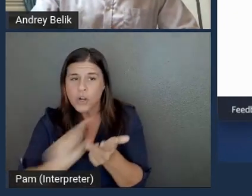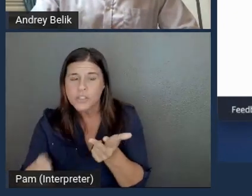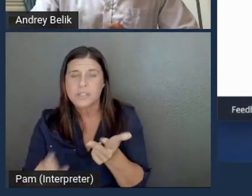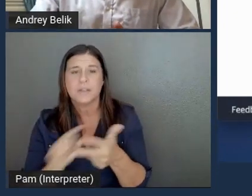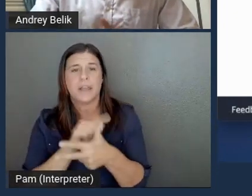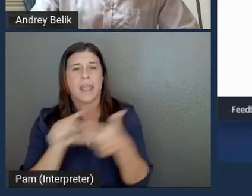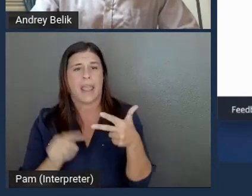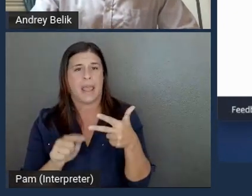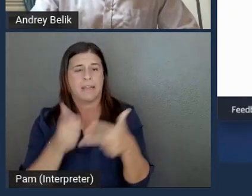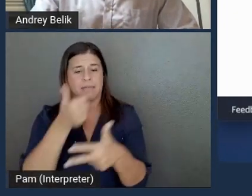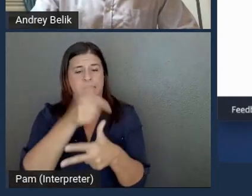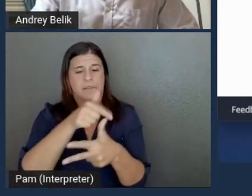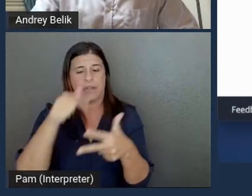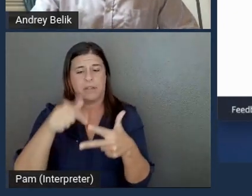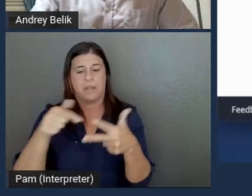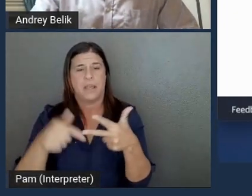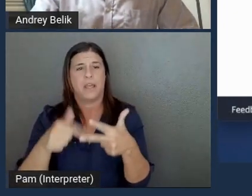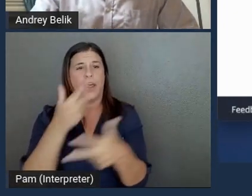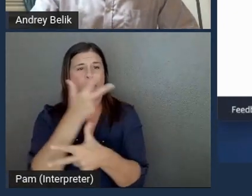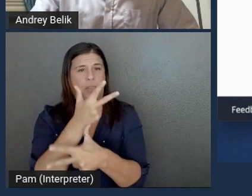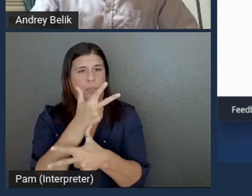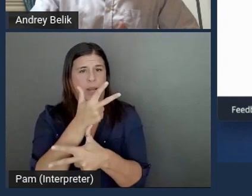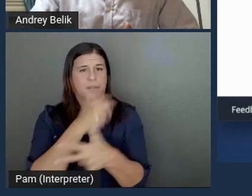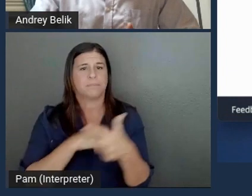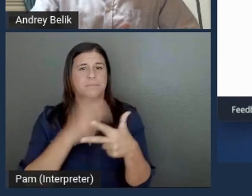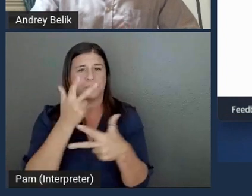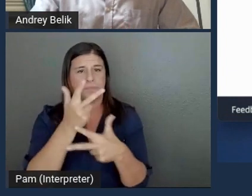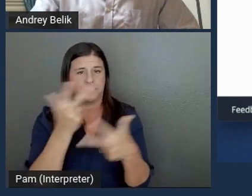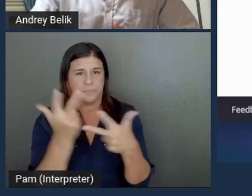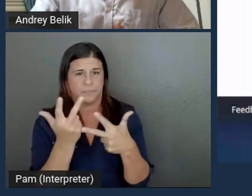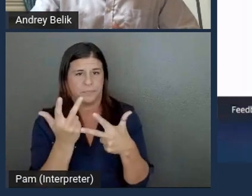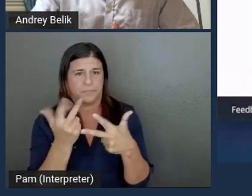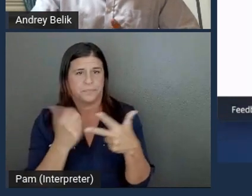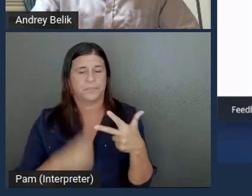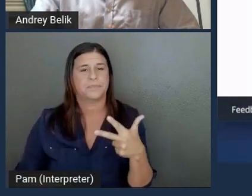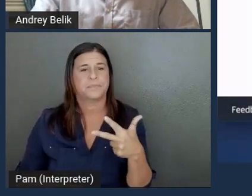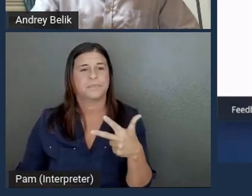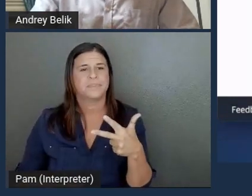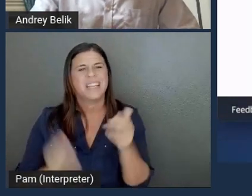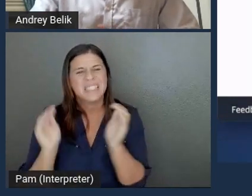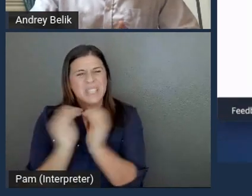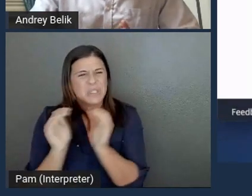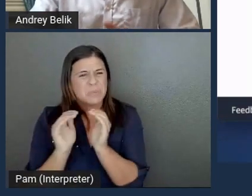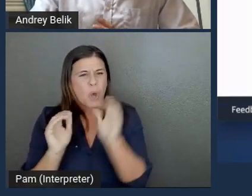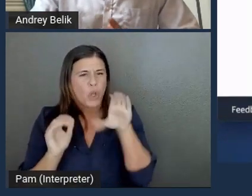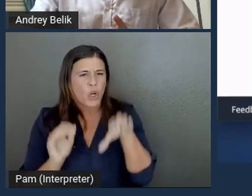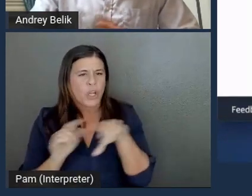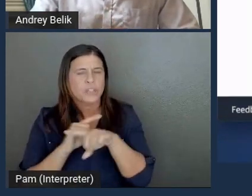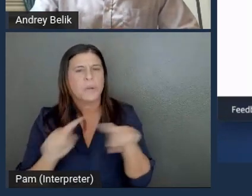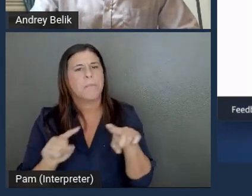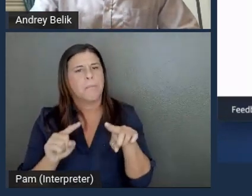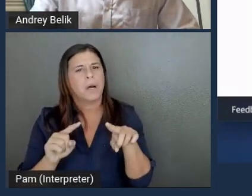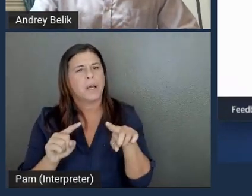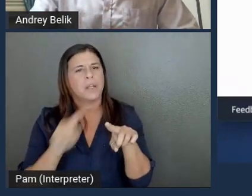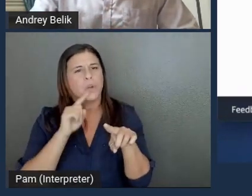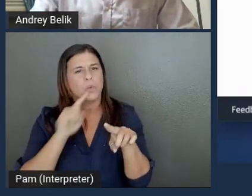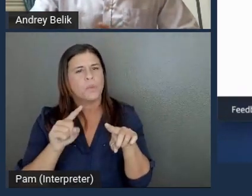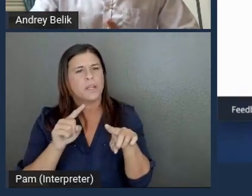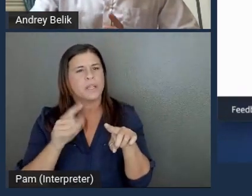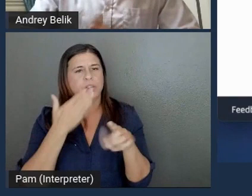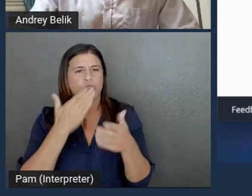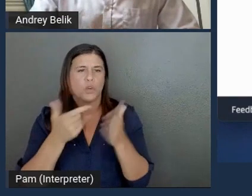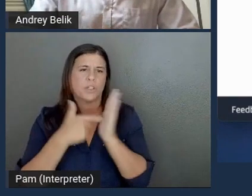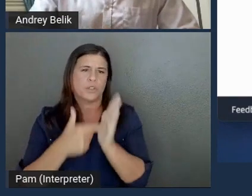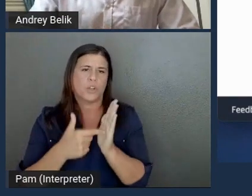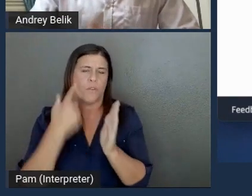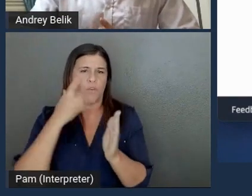and each shard has 3 replicas. So this is kind of a smallish cluster, but I suppose it's kind of very interesting to represent how